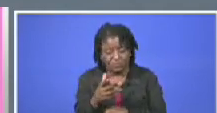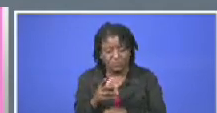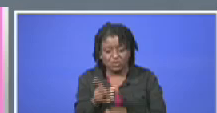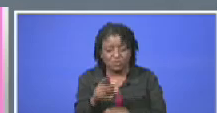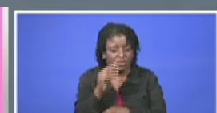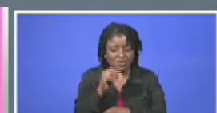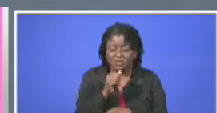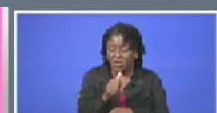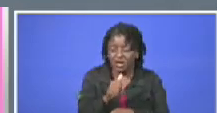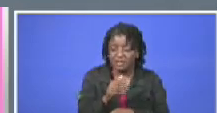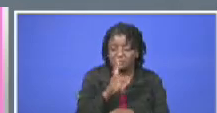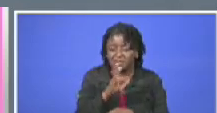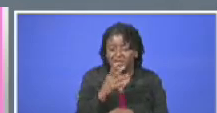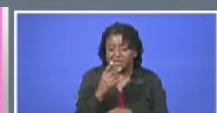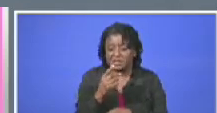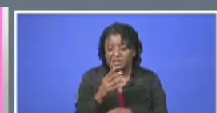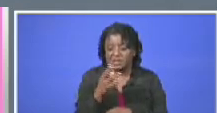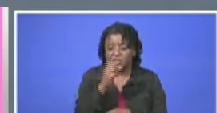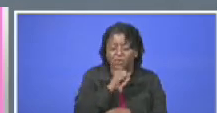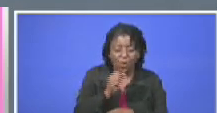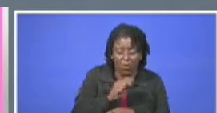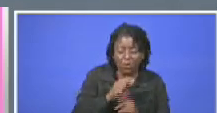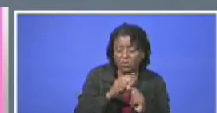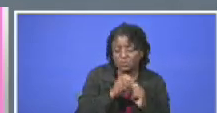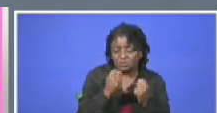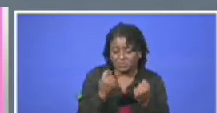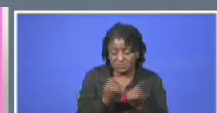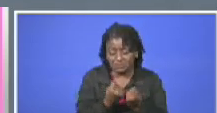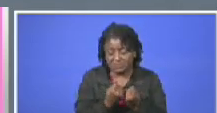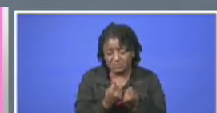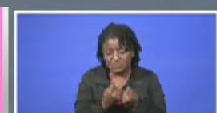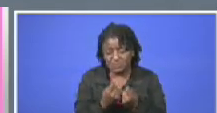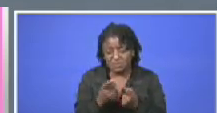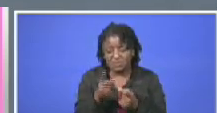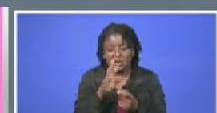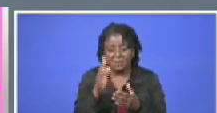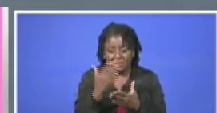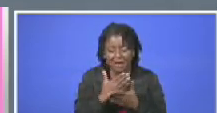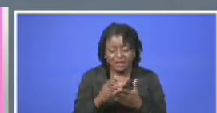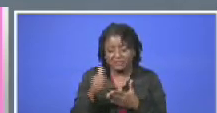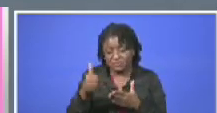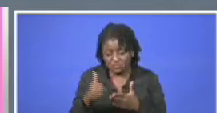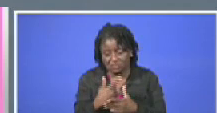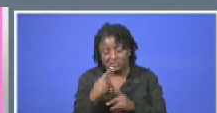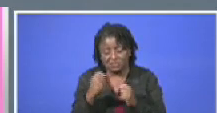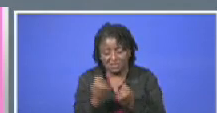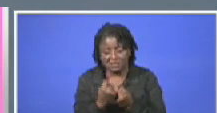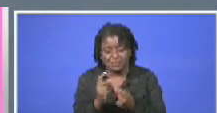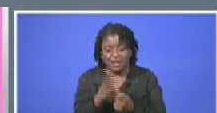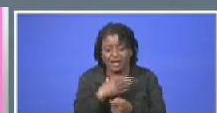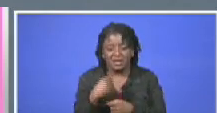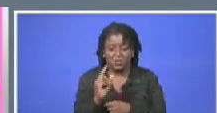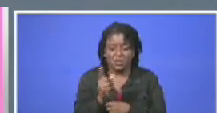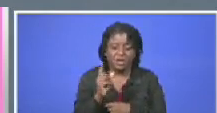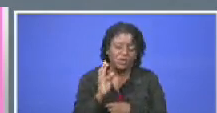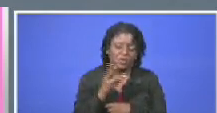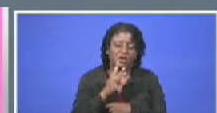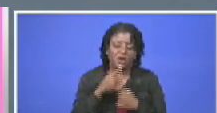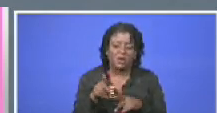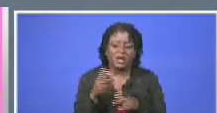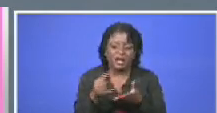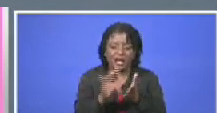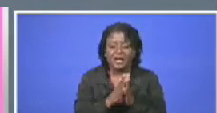not going to be the old regime. You're a part of the new era and where we're going. And I asked them to give me